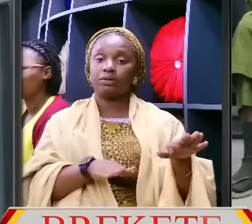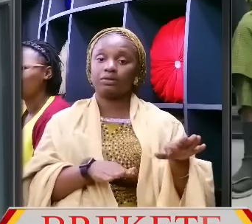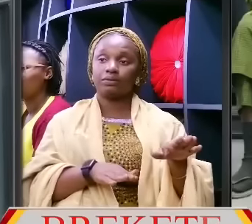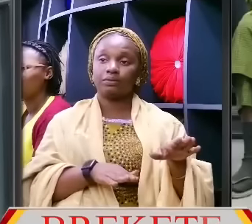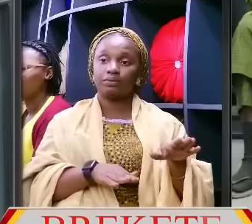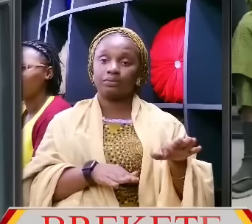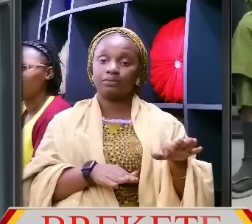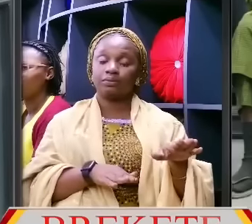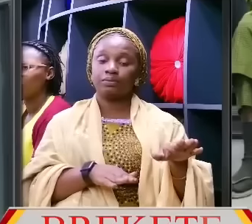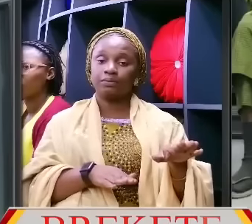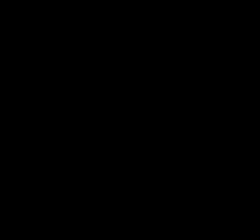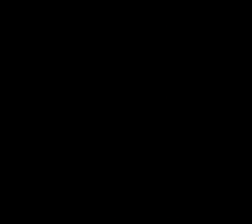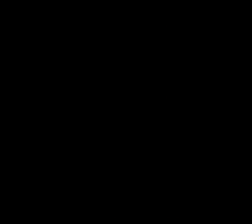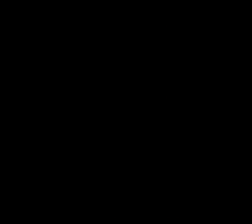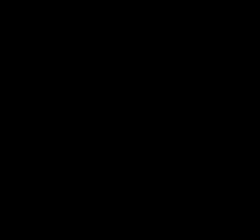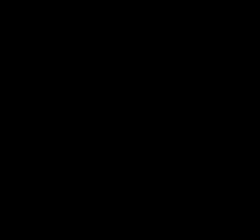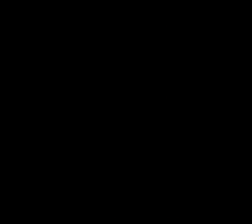Wait.